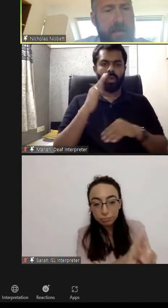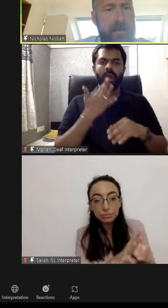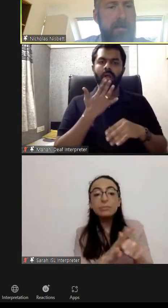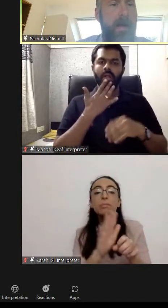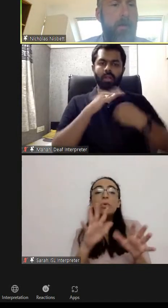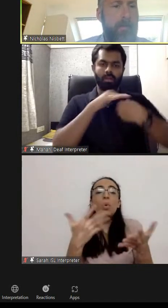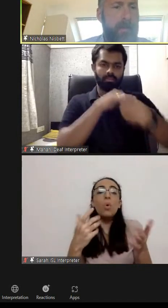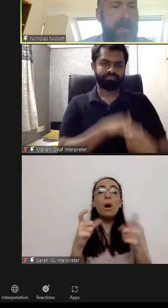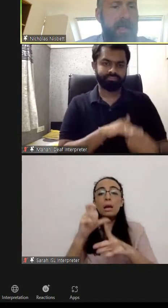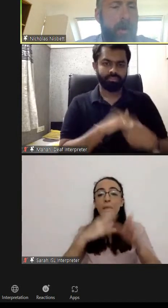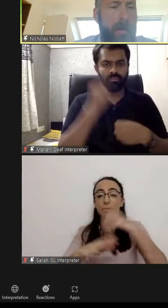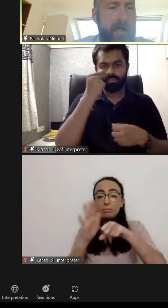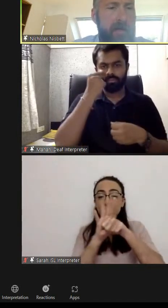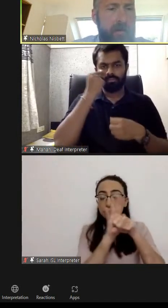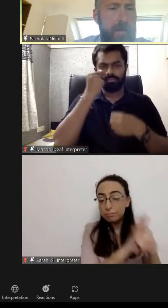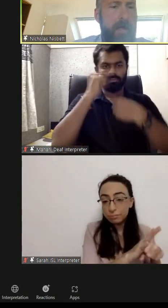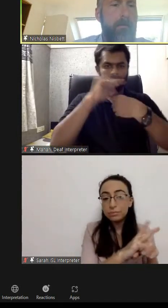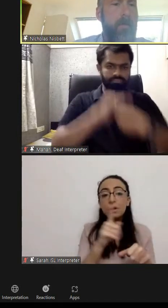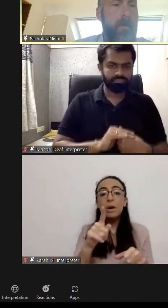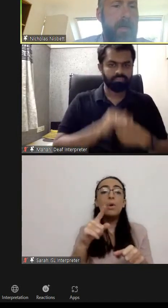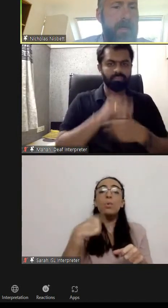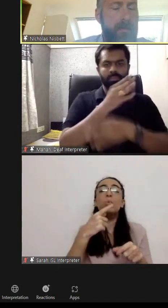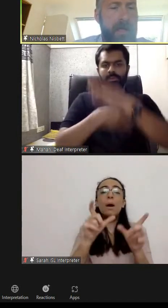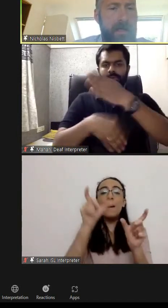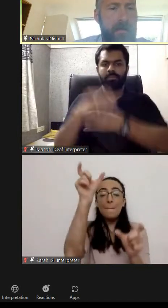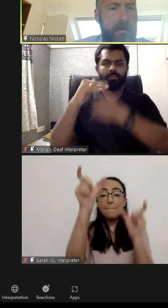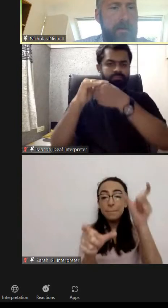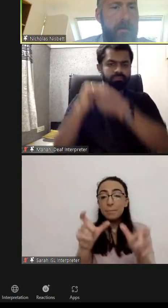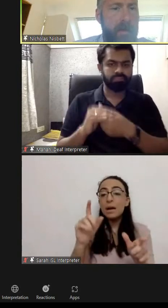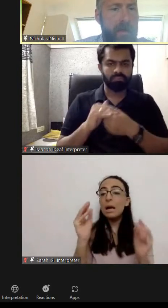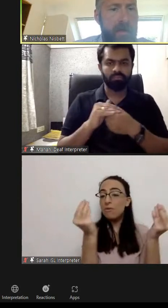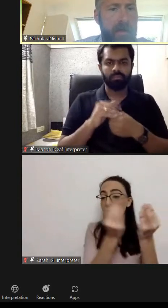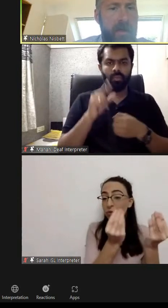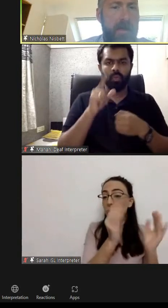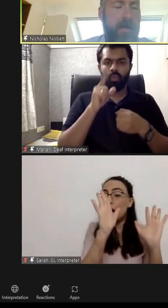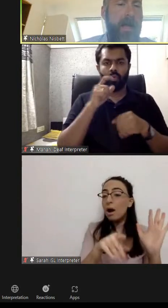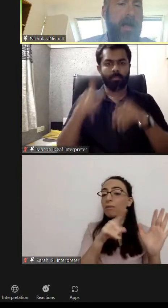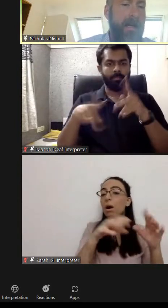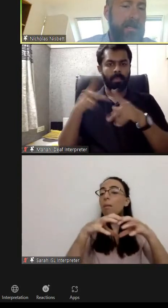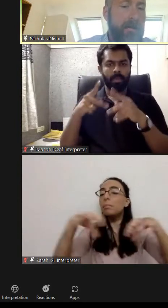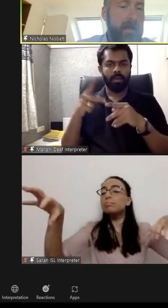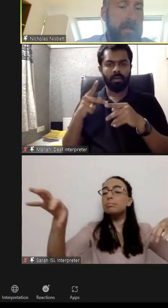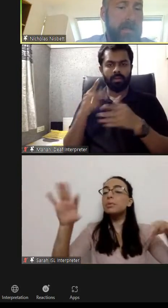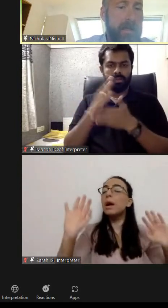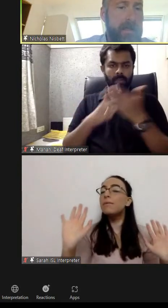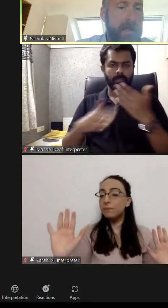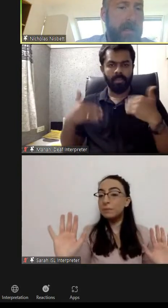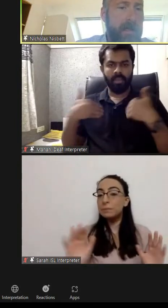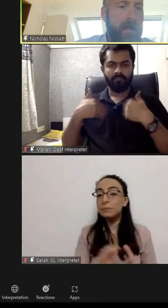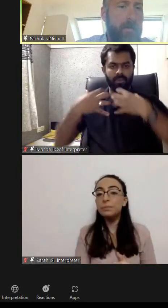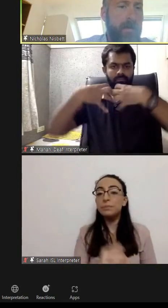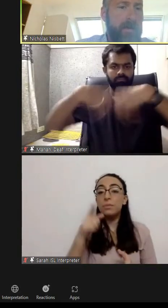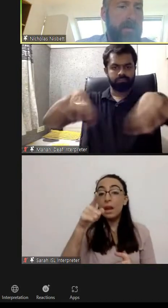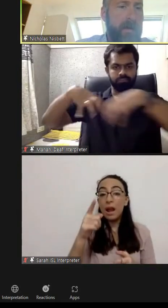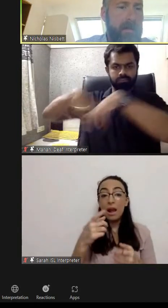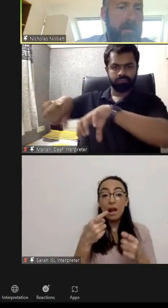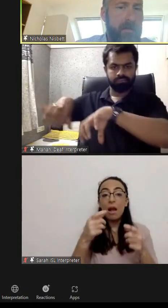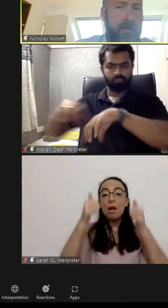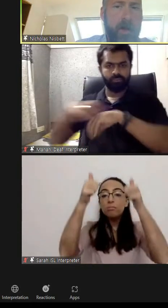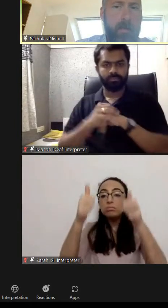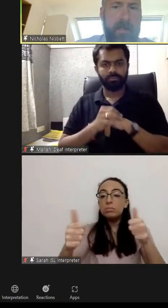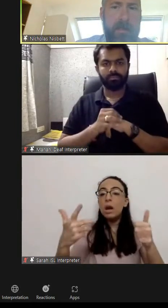environmental justice, so how particular population groups are more subject to pollution, and how that links not only to stunting, but also